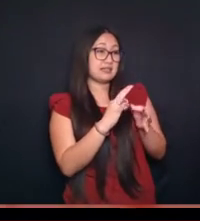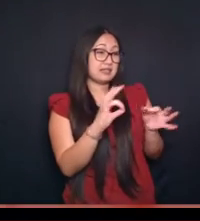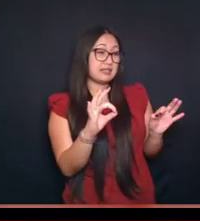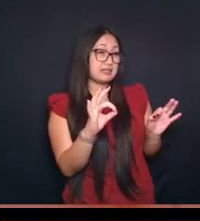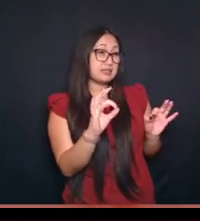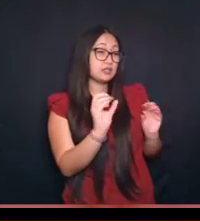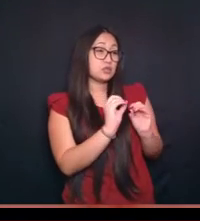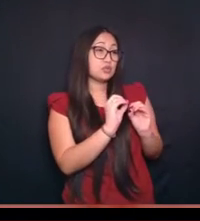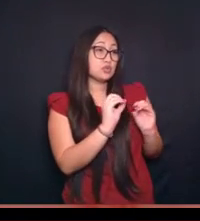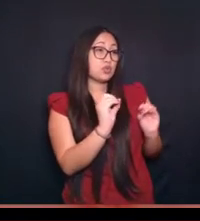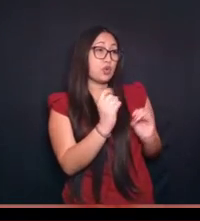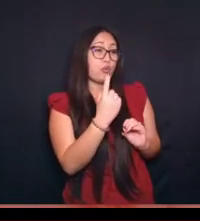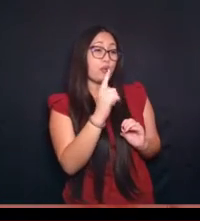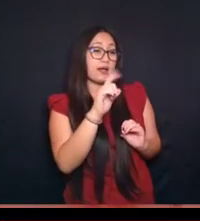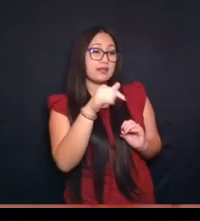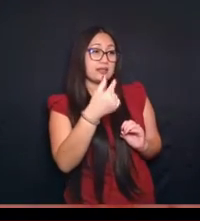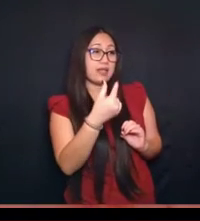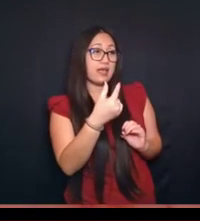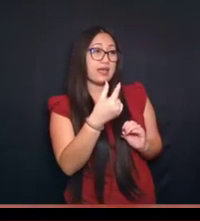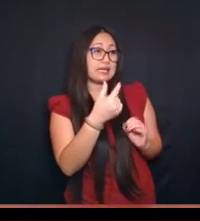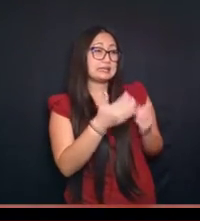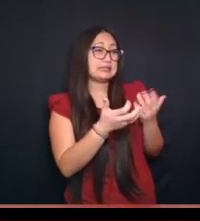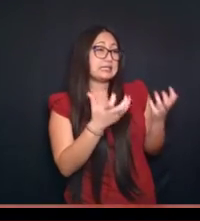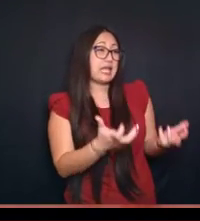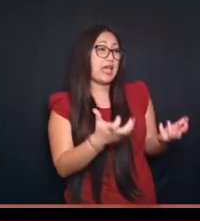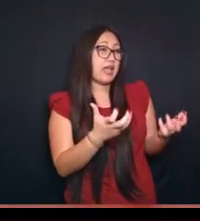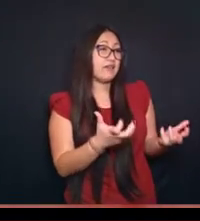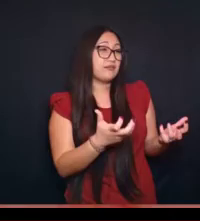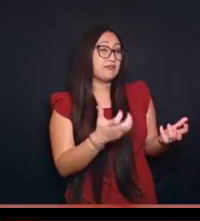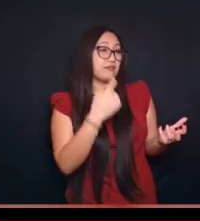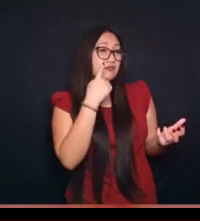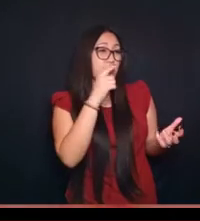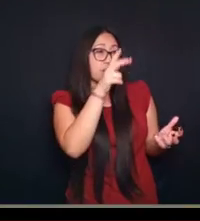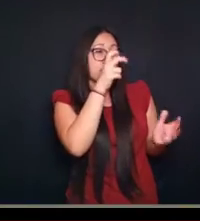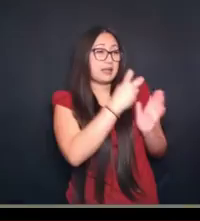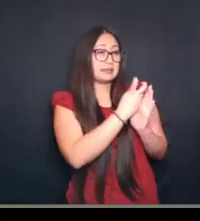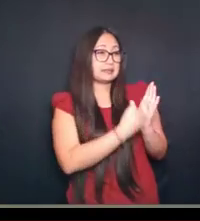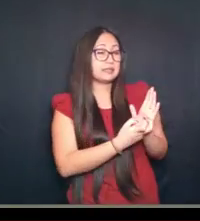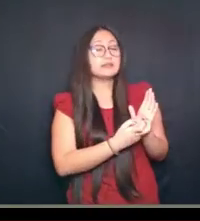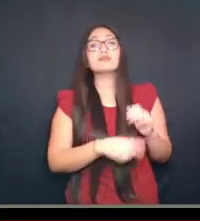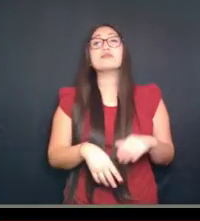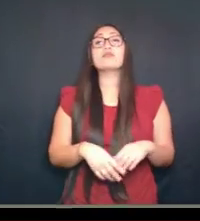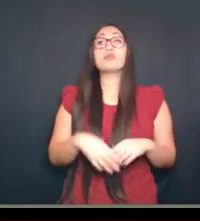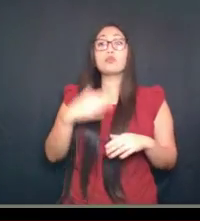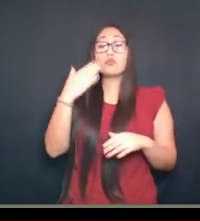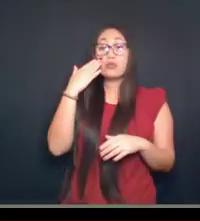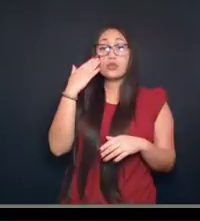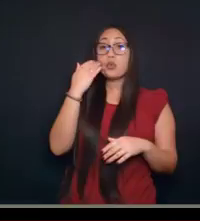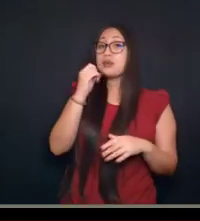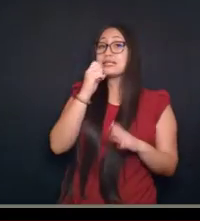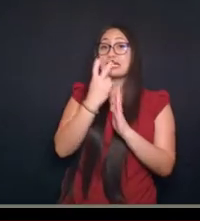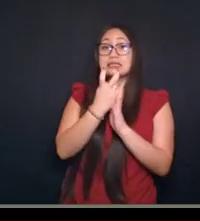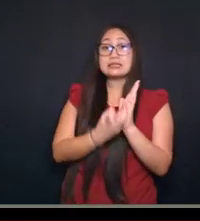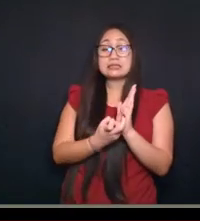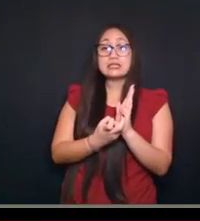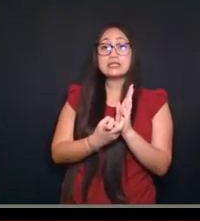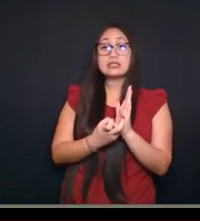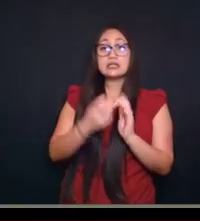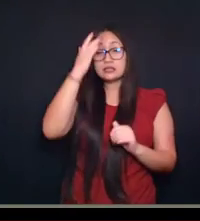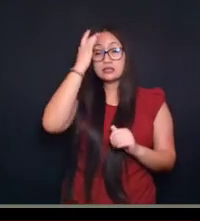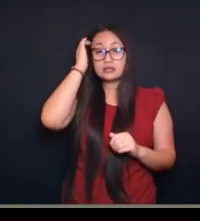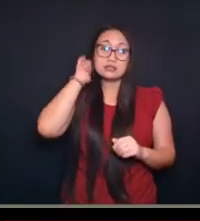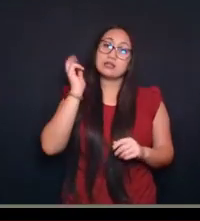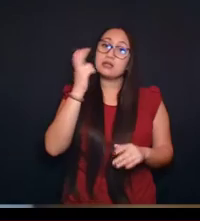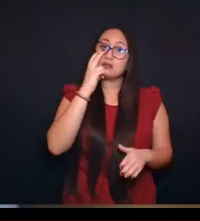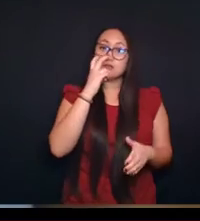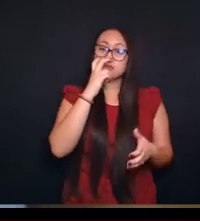no one leg is heavy enough to sink the insect. Okay, so we know it's not going to sink because not even one of its legs is heavy enough